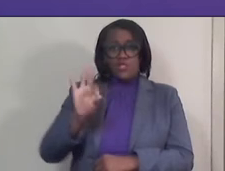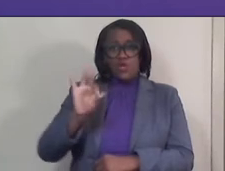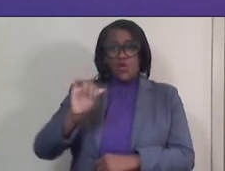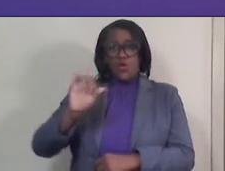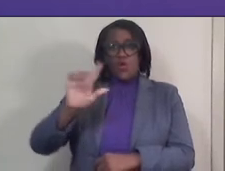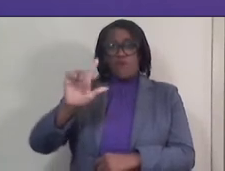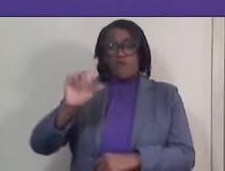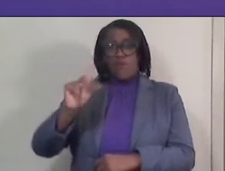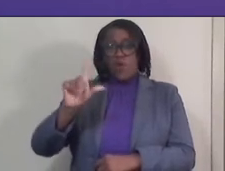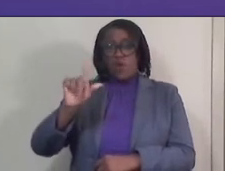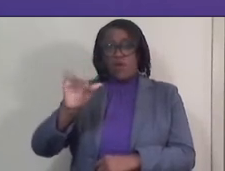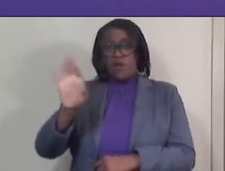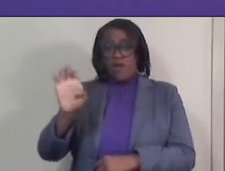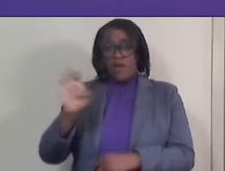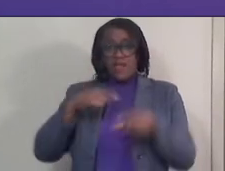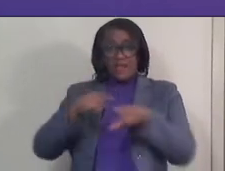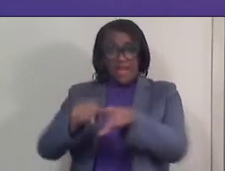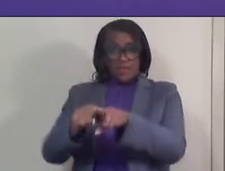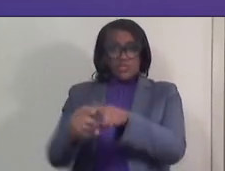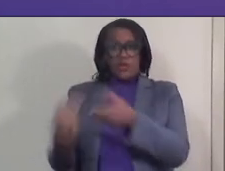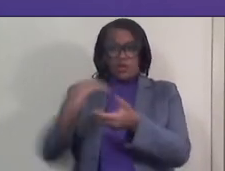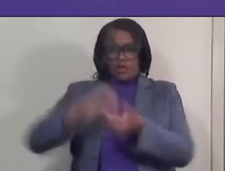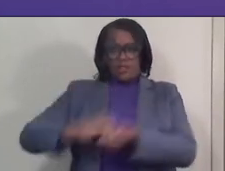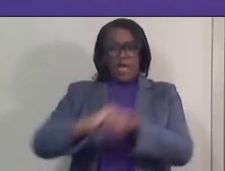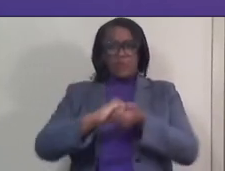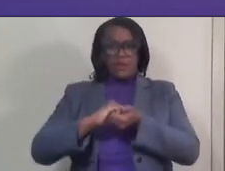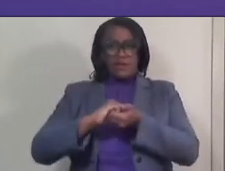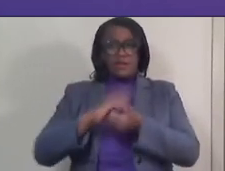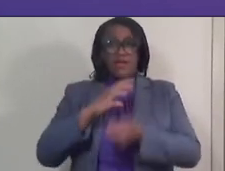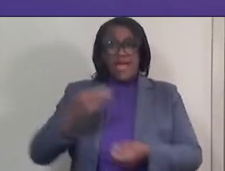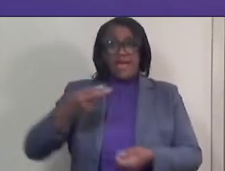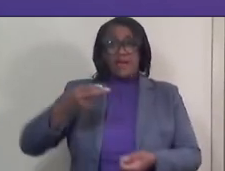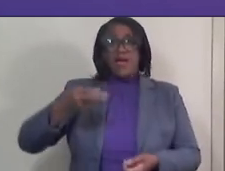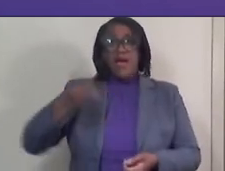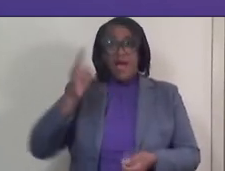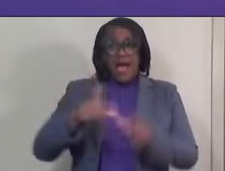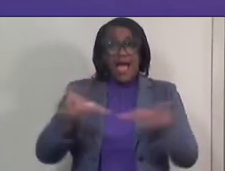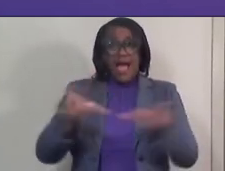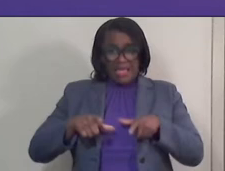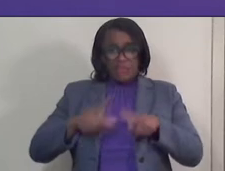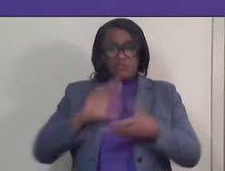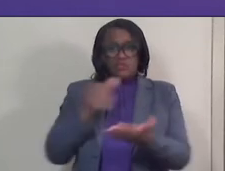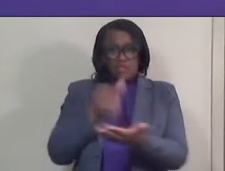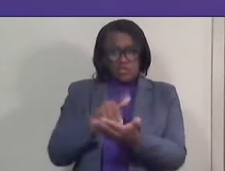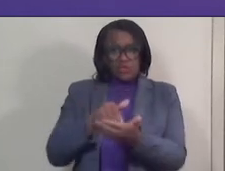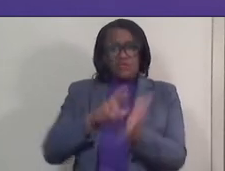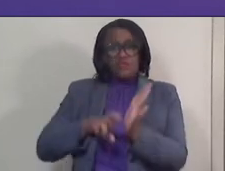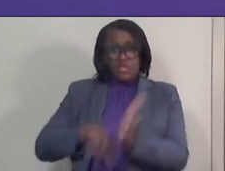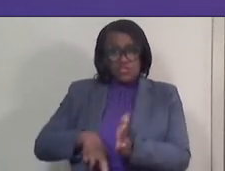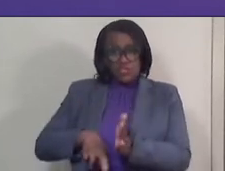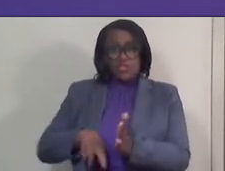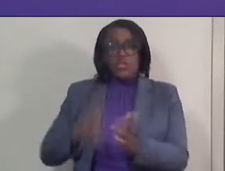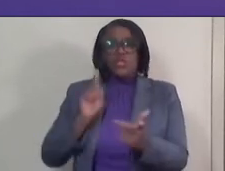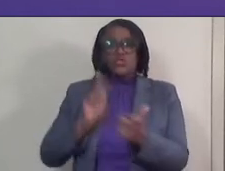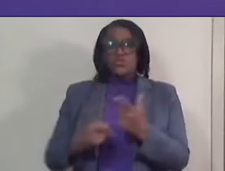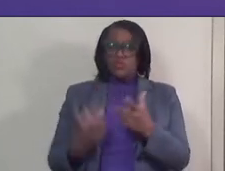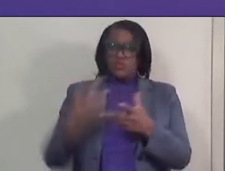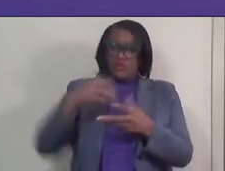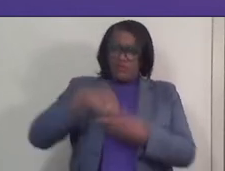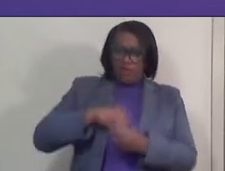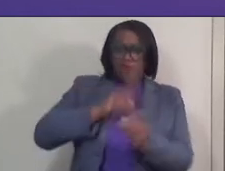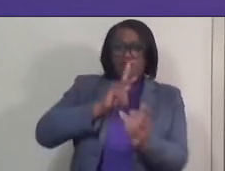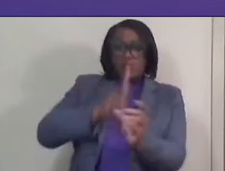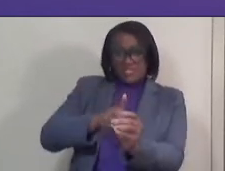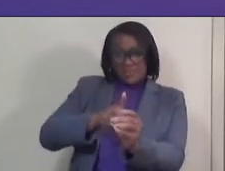with the Othering and Belonging Institute and the Highlander Center for Research and Education to support participatory action